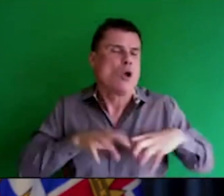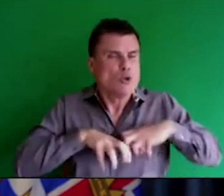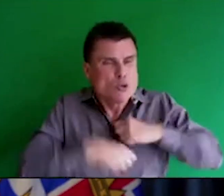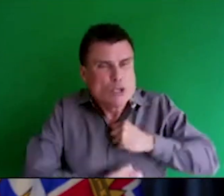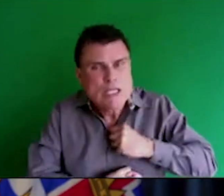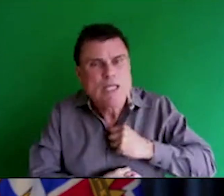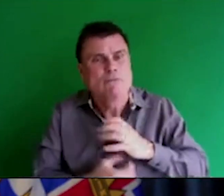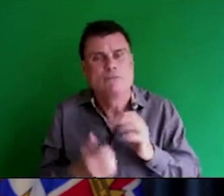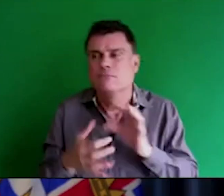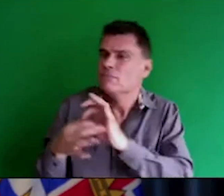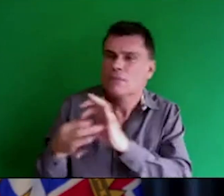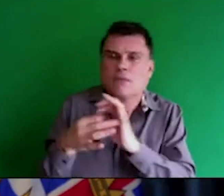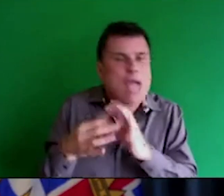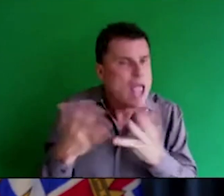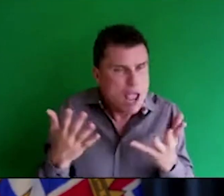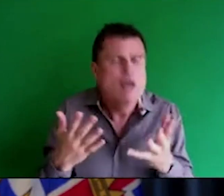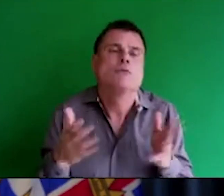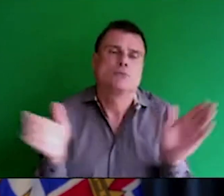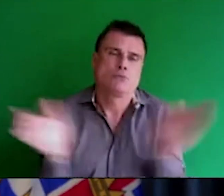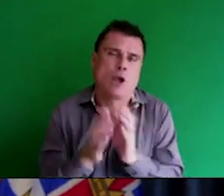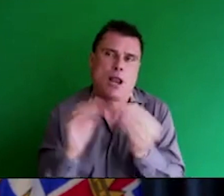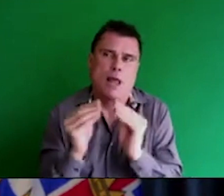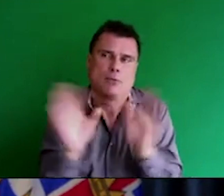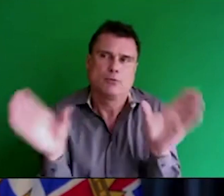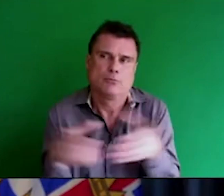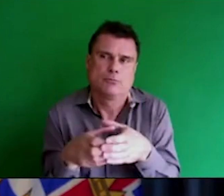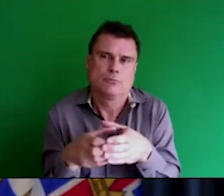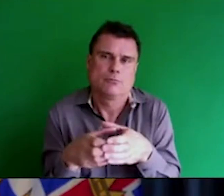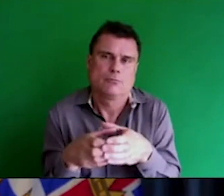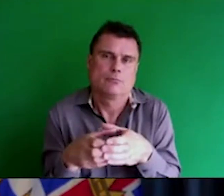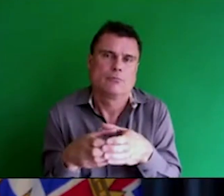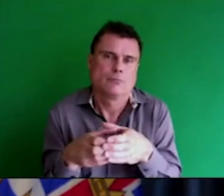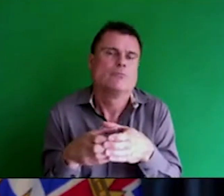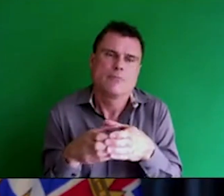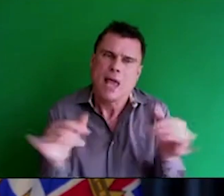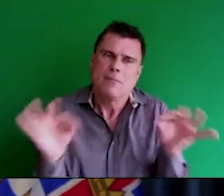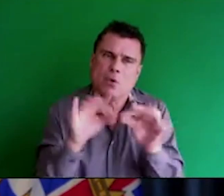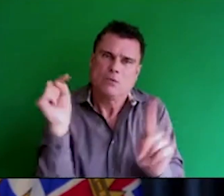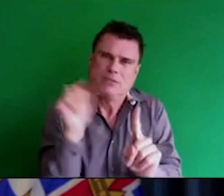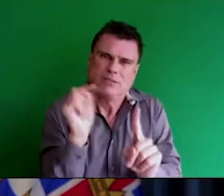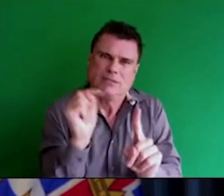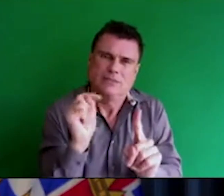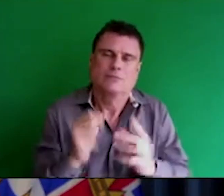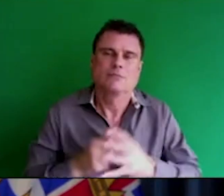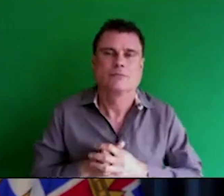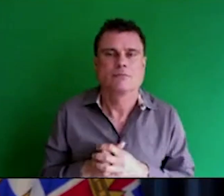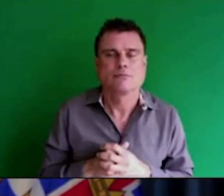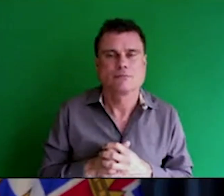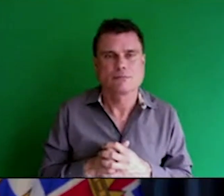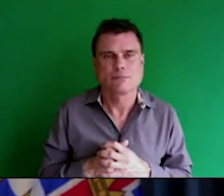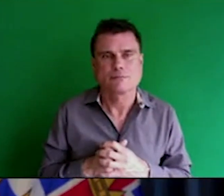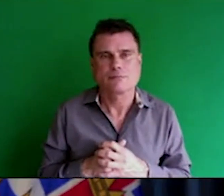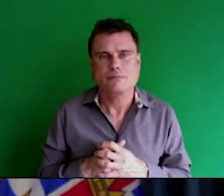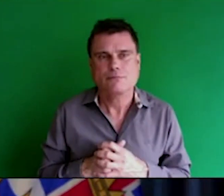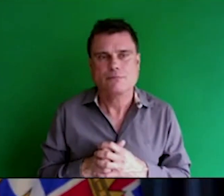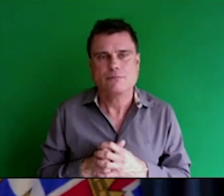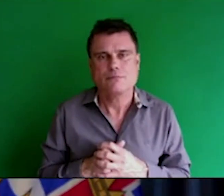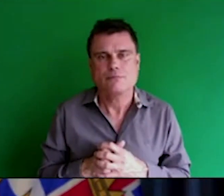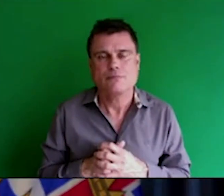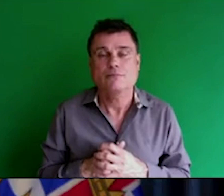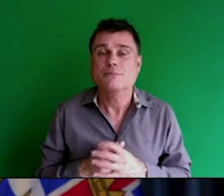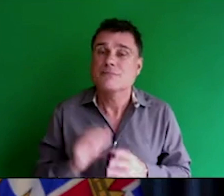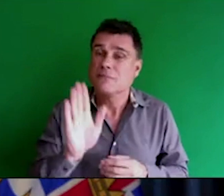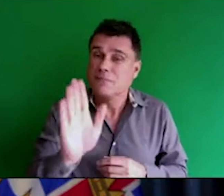something that I think all of us understand at the end of the day. When it comes to enforcement, I'm thinking more about how do we make sure